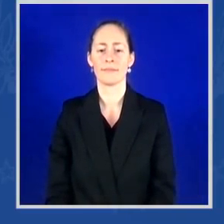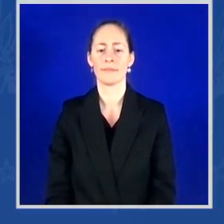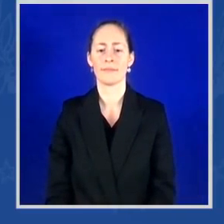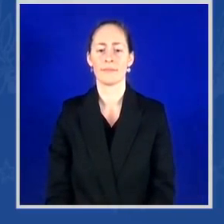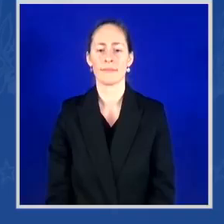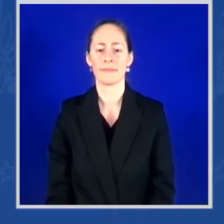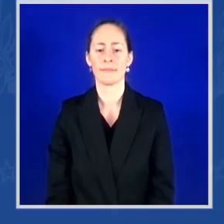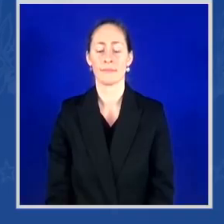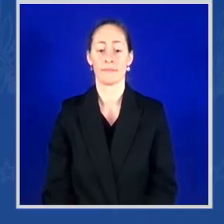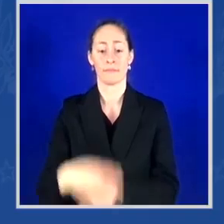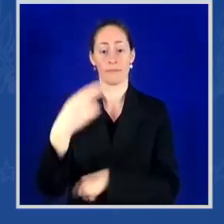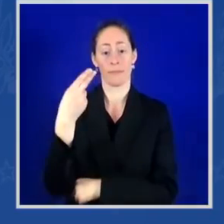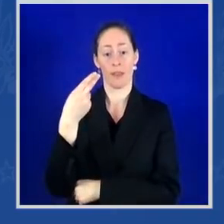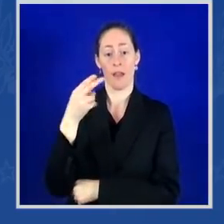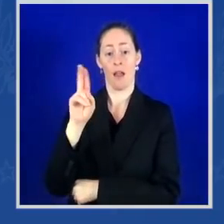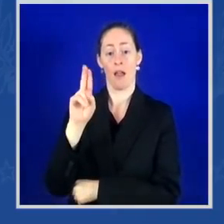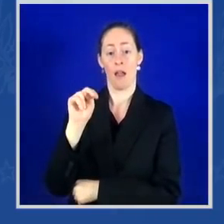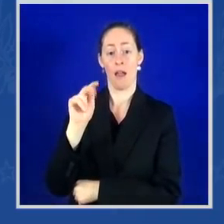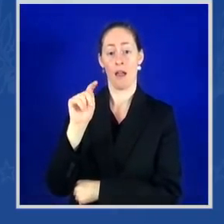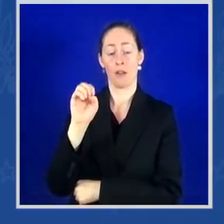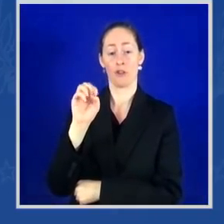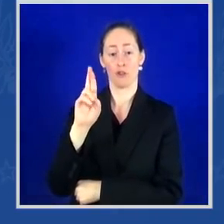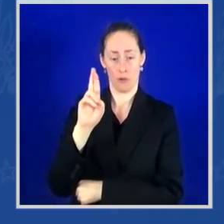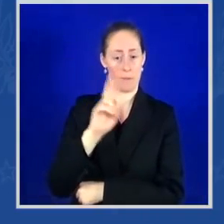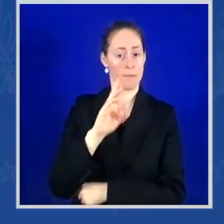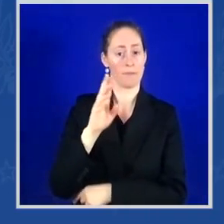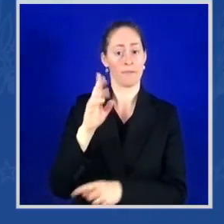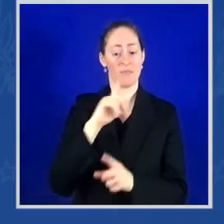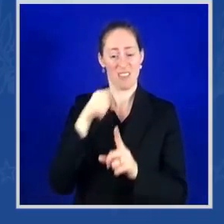not two, and he's just making sure everybody's okay.